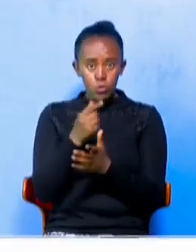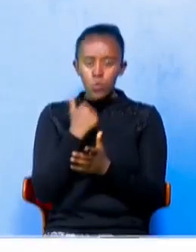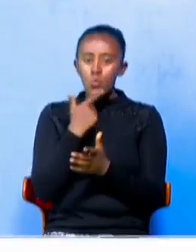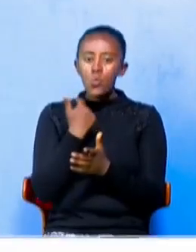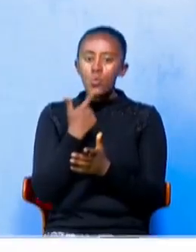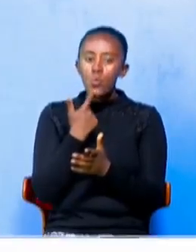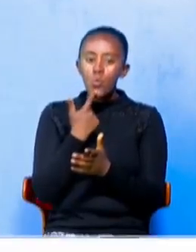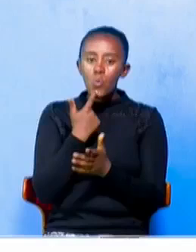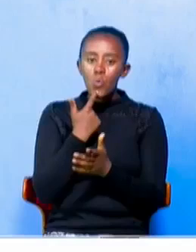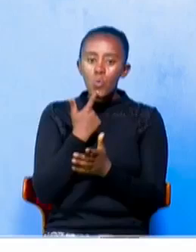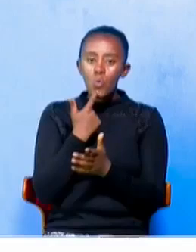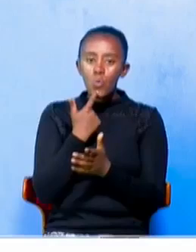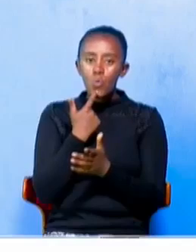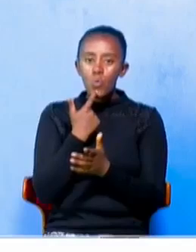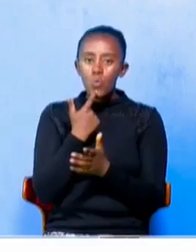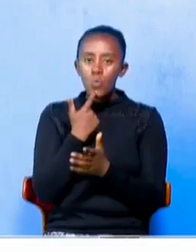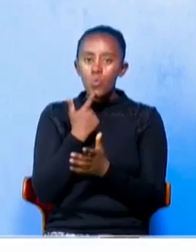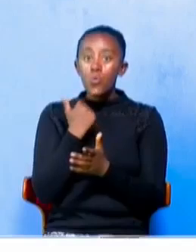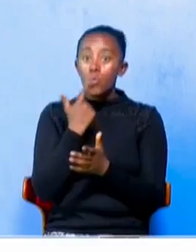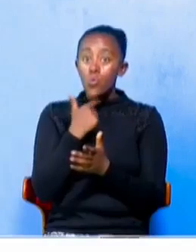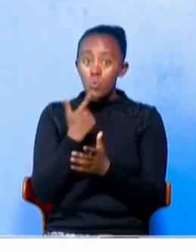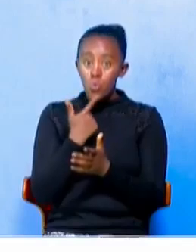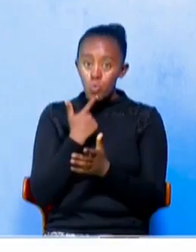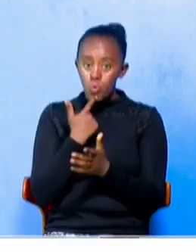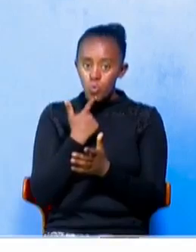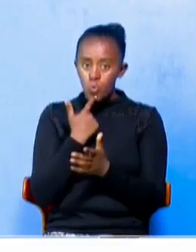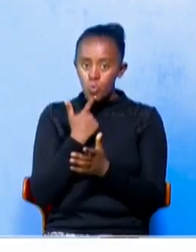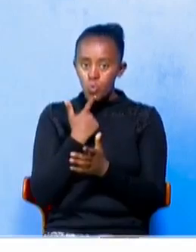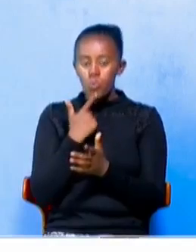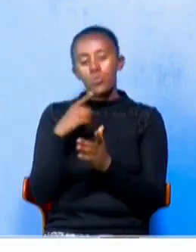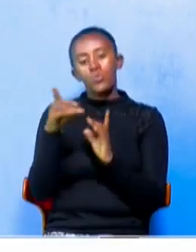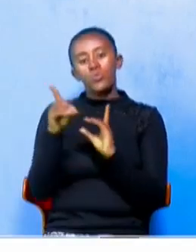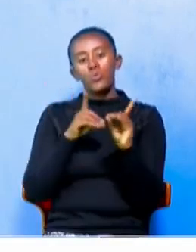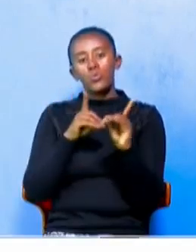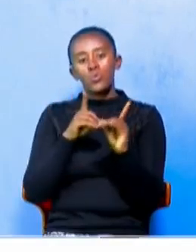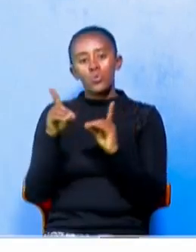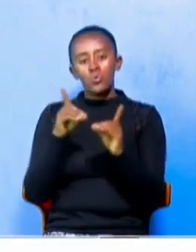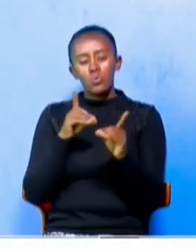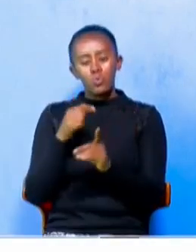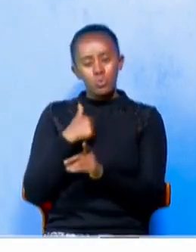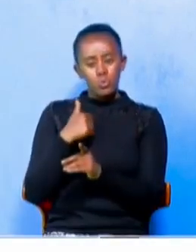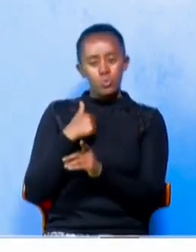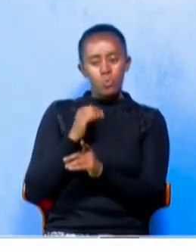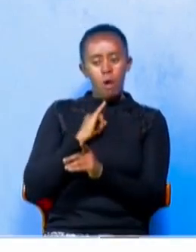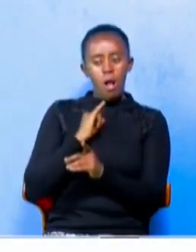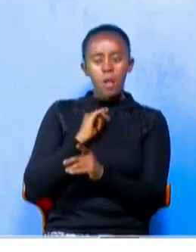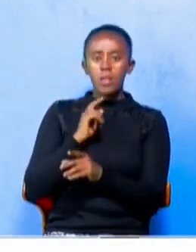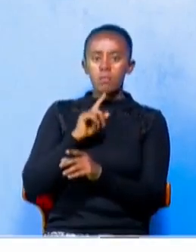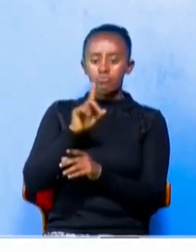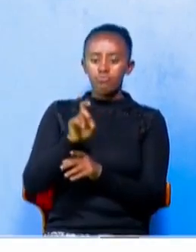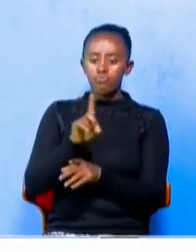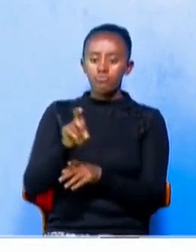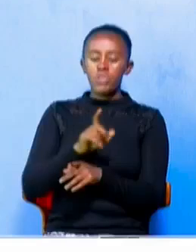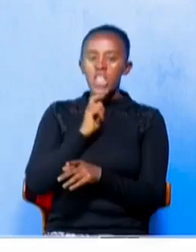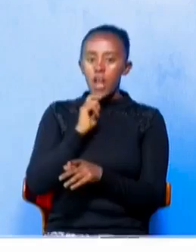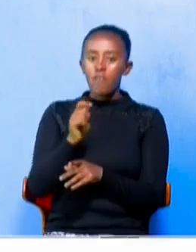I ask? Who do I interview?